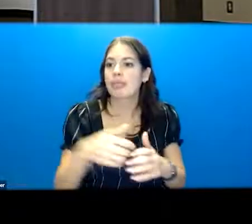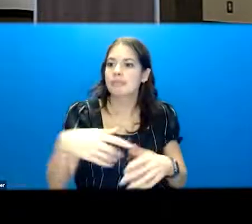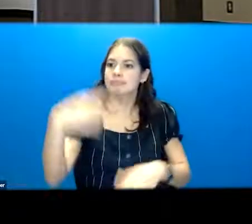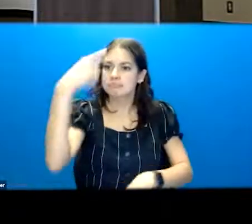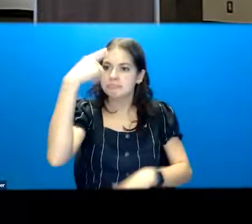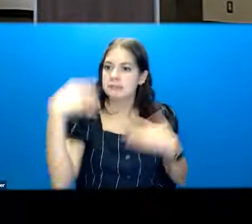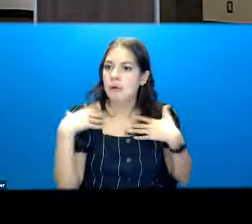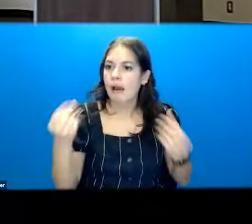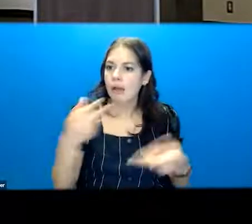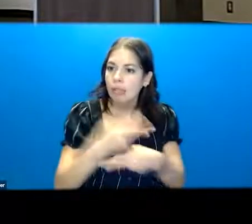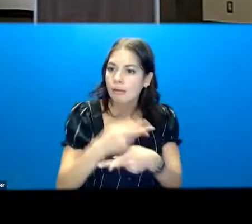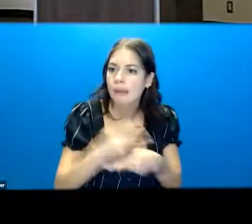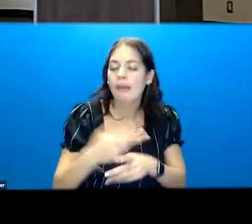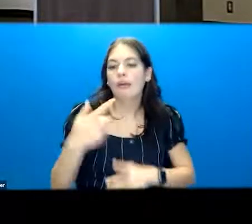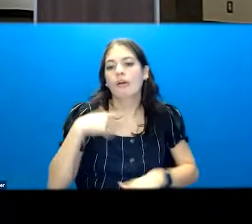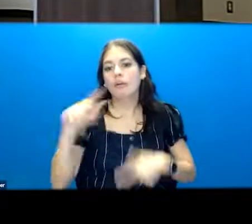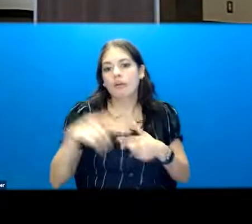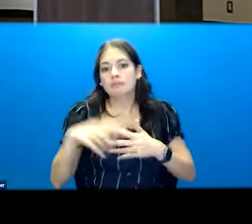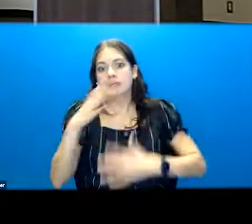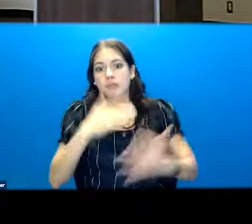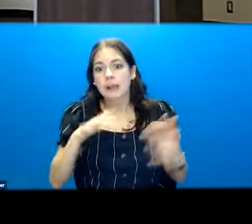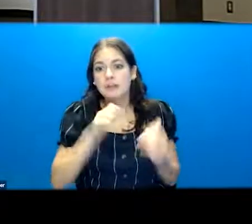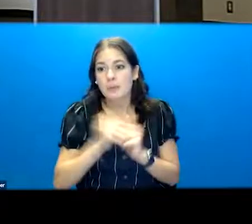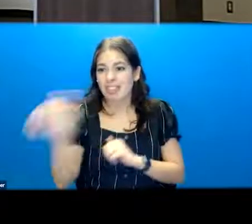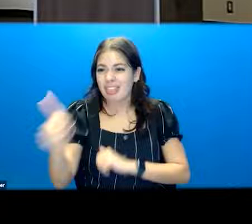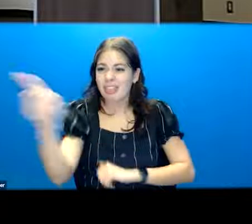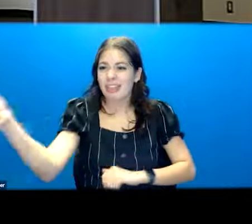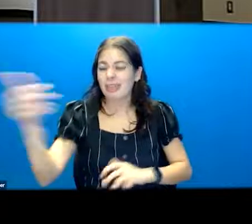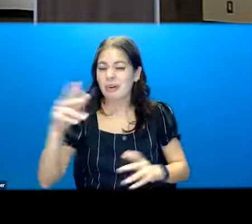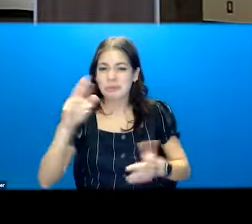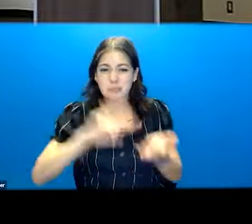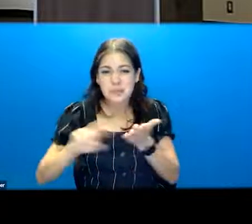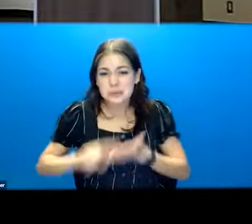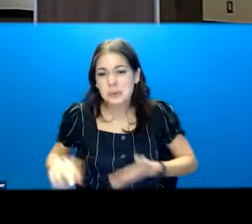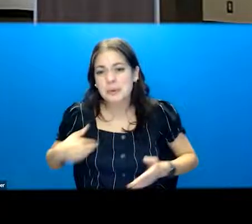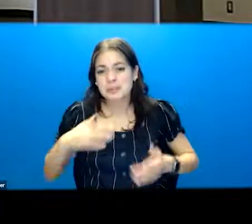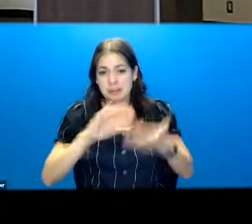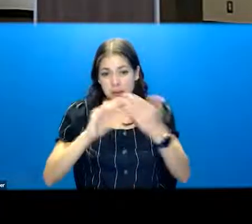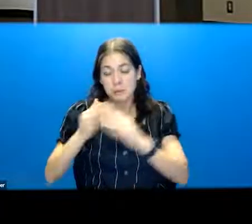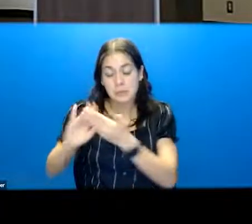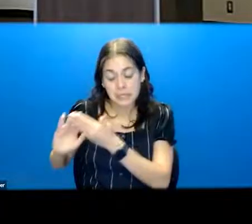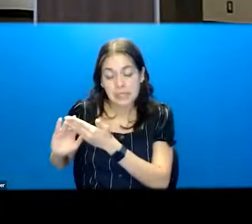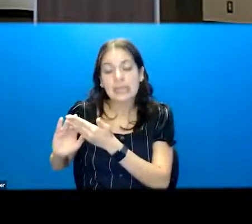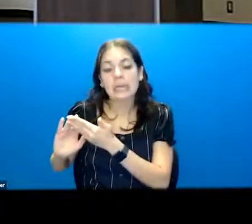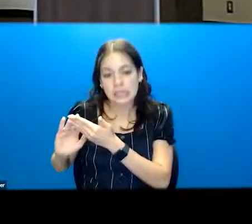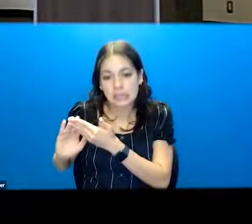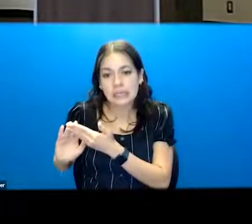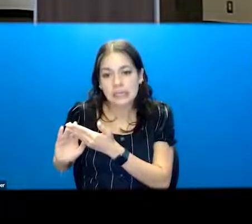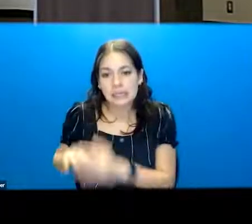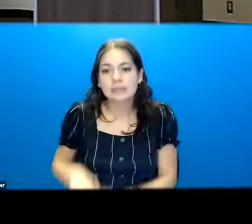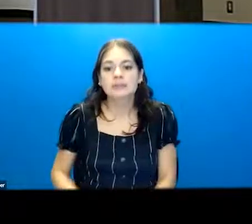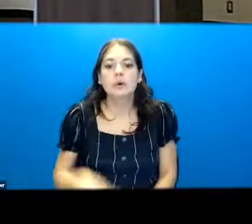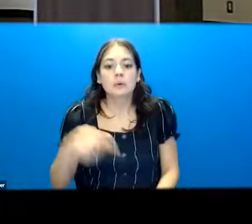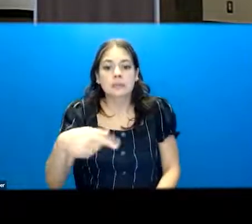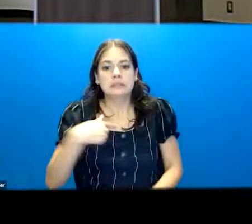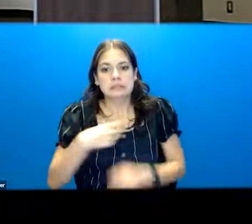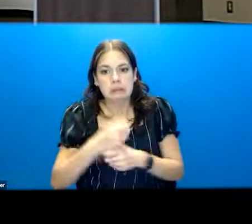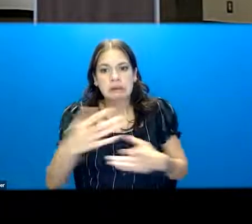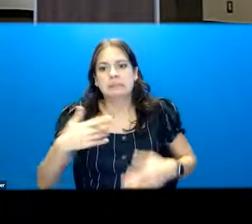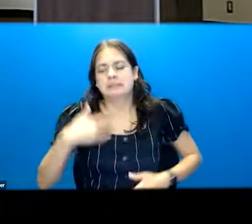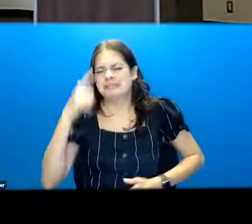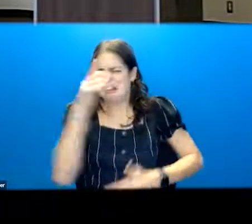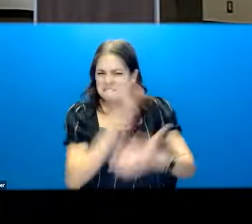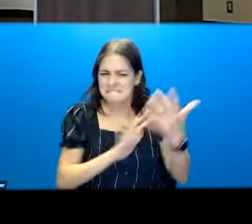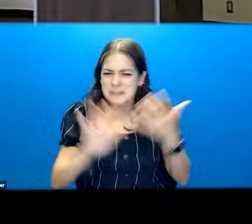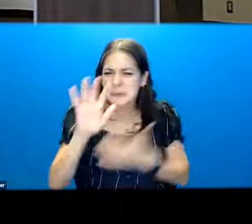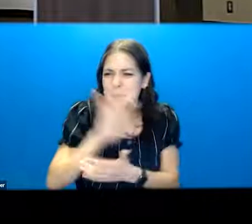care people, multiple interactions with other sources and resources within a community. And so this causes a level of